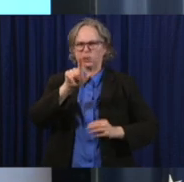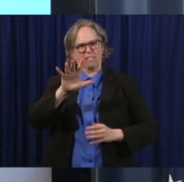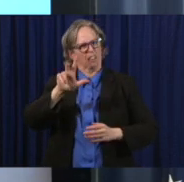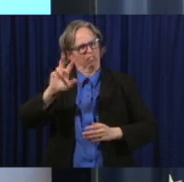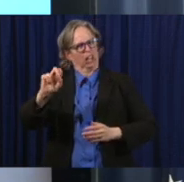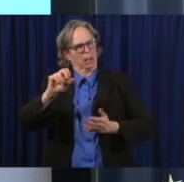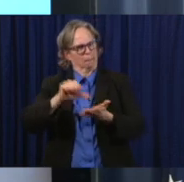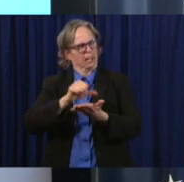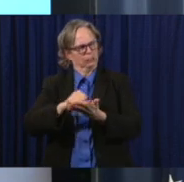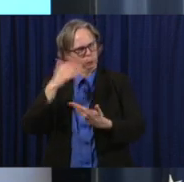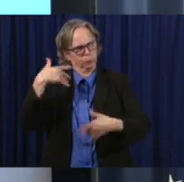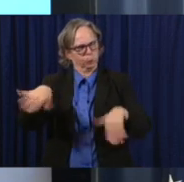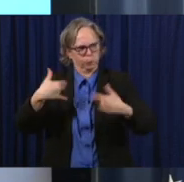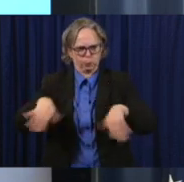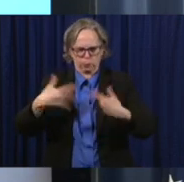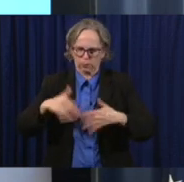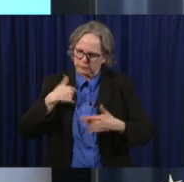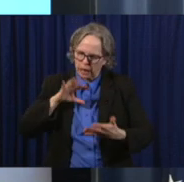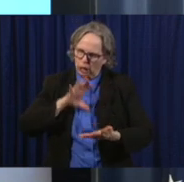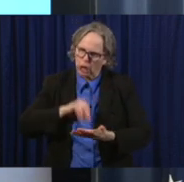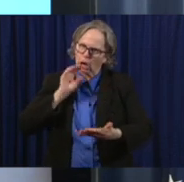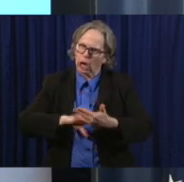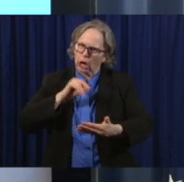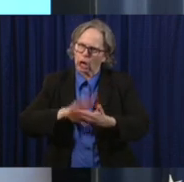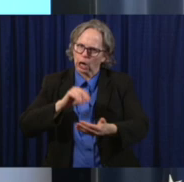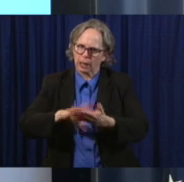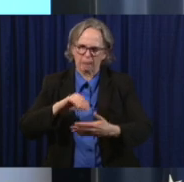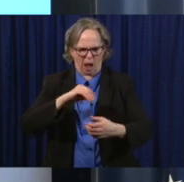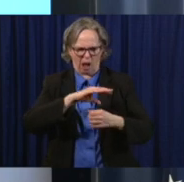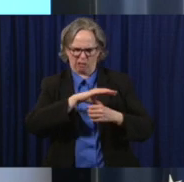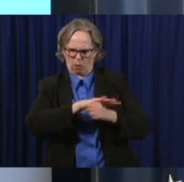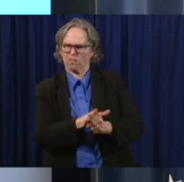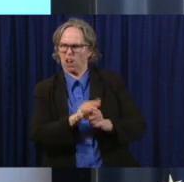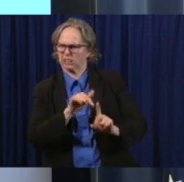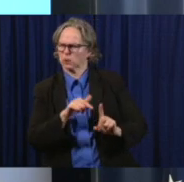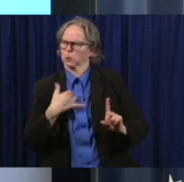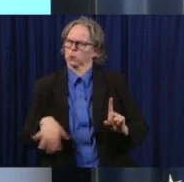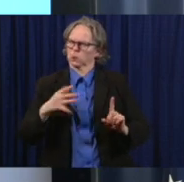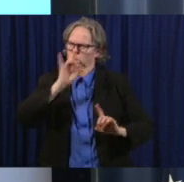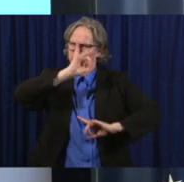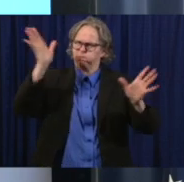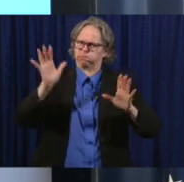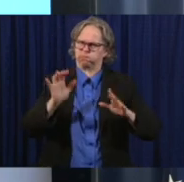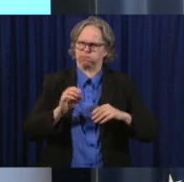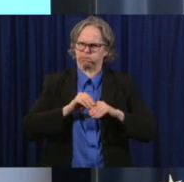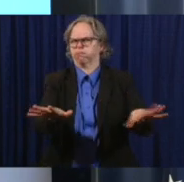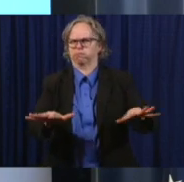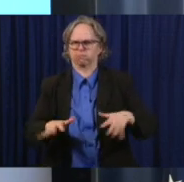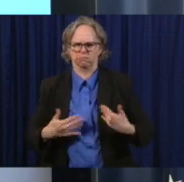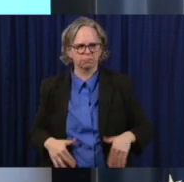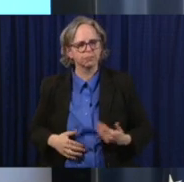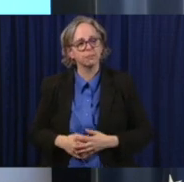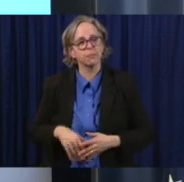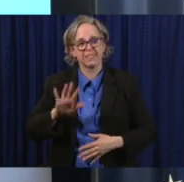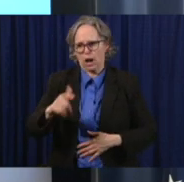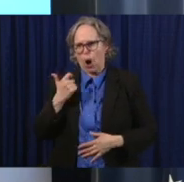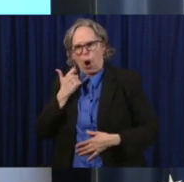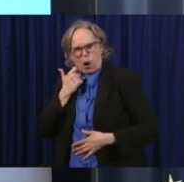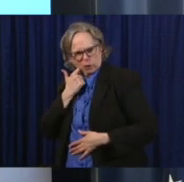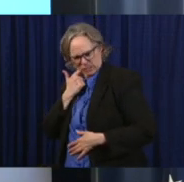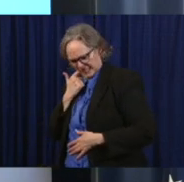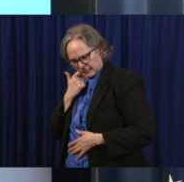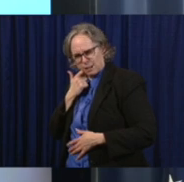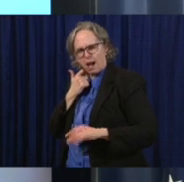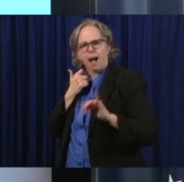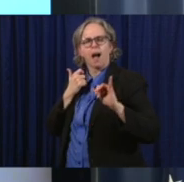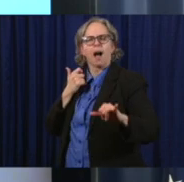about this virus. In recent weeks, we've been making some changes to our testing policy,